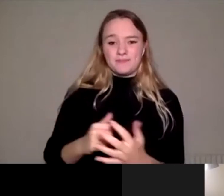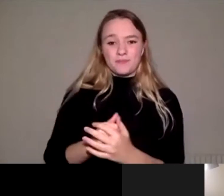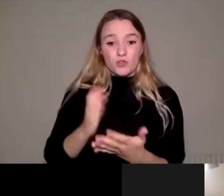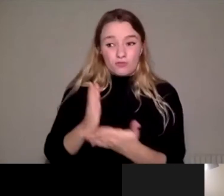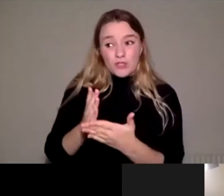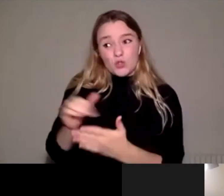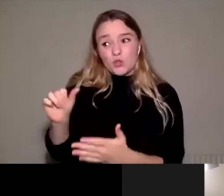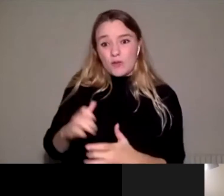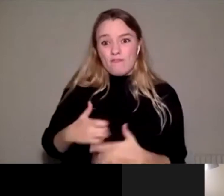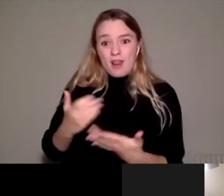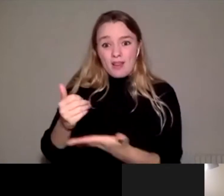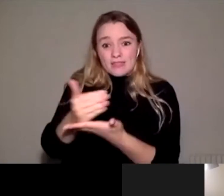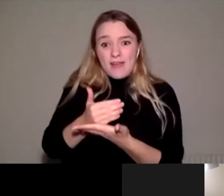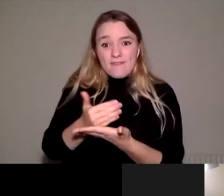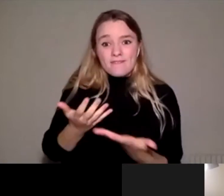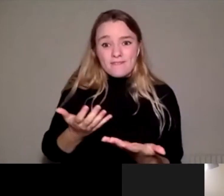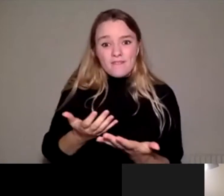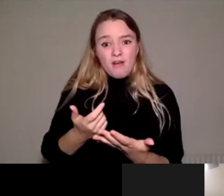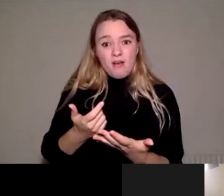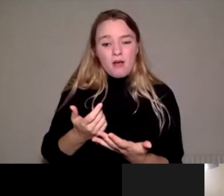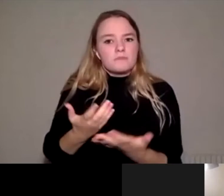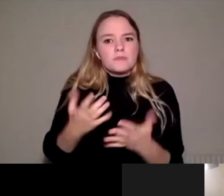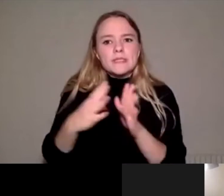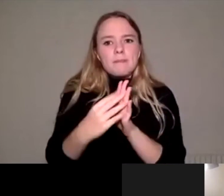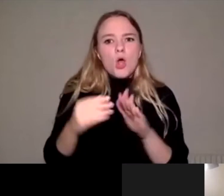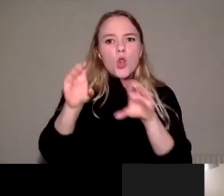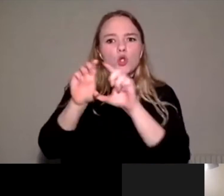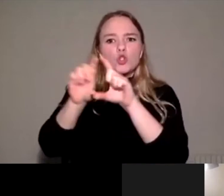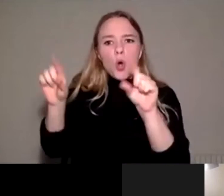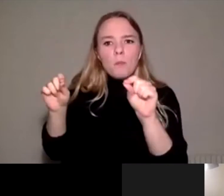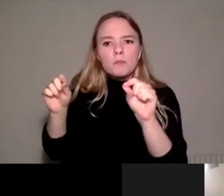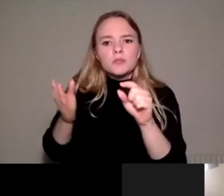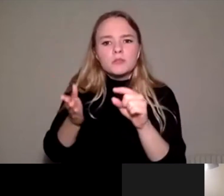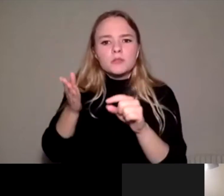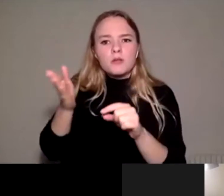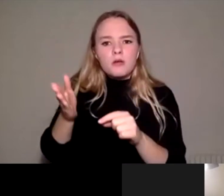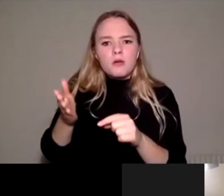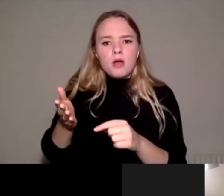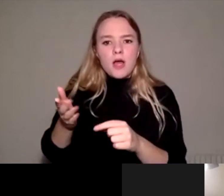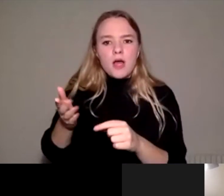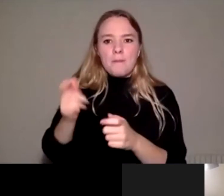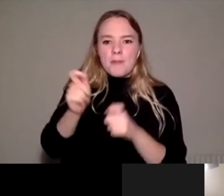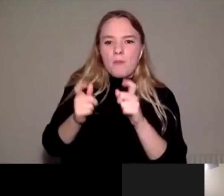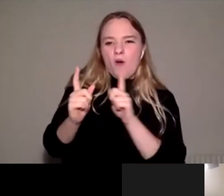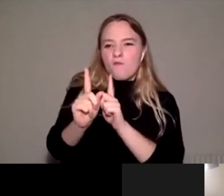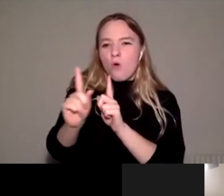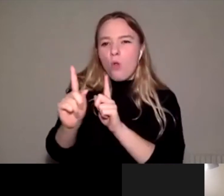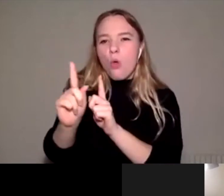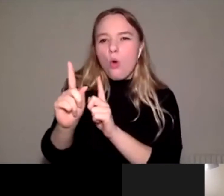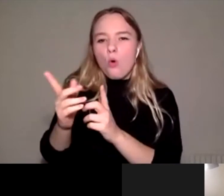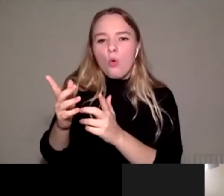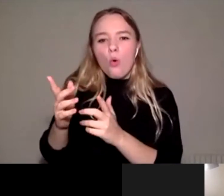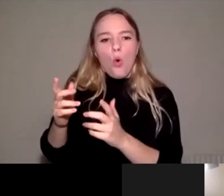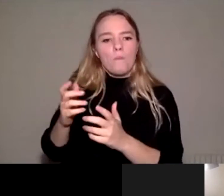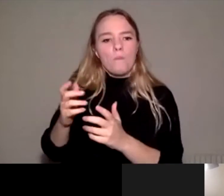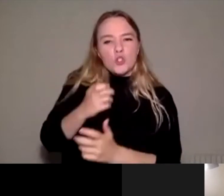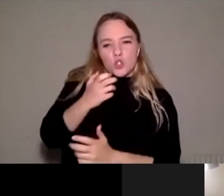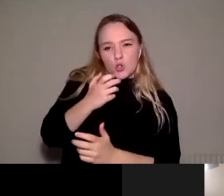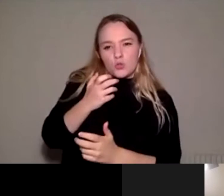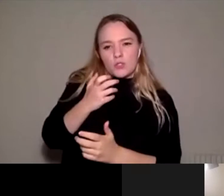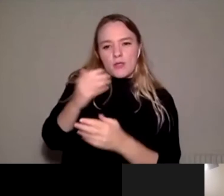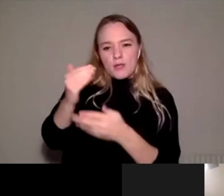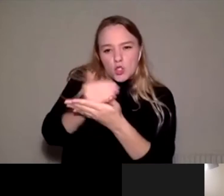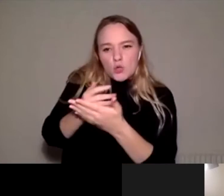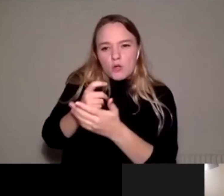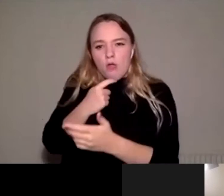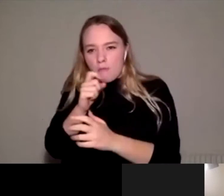safe. In shops, for example, I'm often followed around, or you can hear them on security speaking about you just because